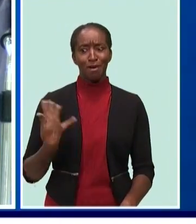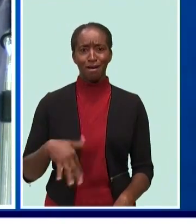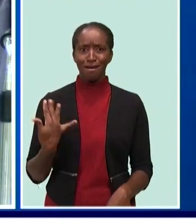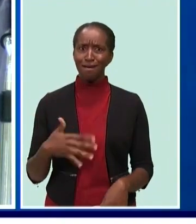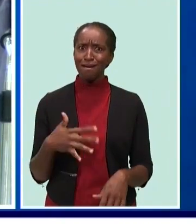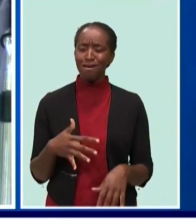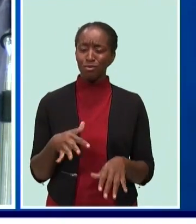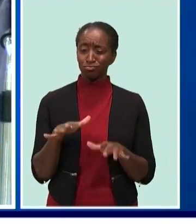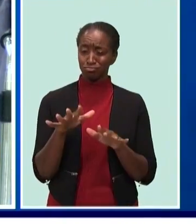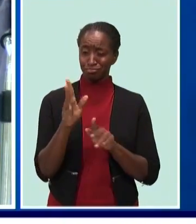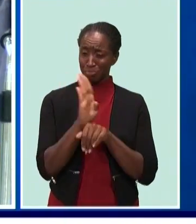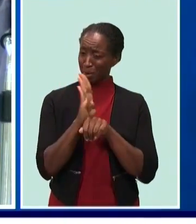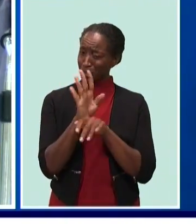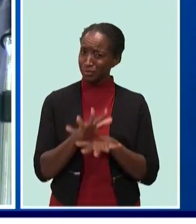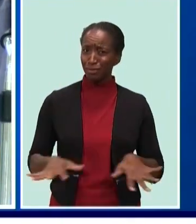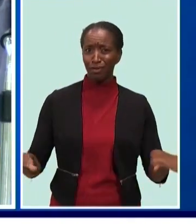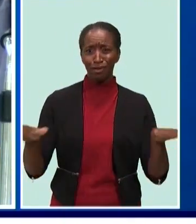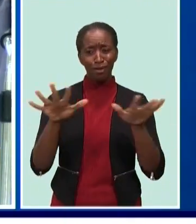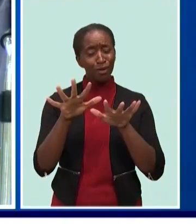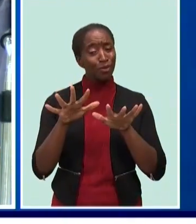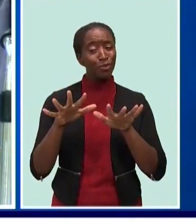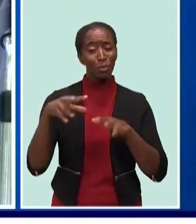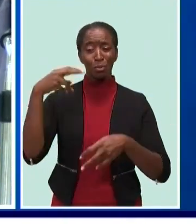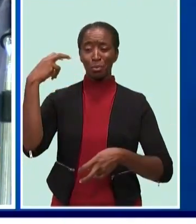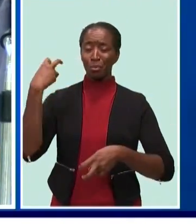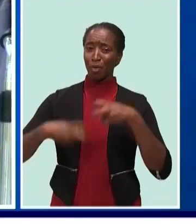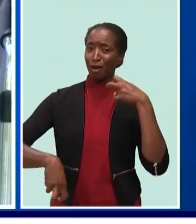We have allowed